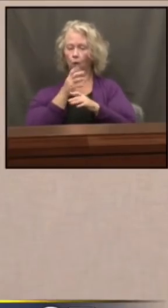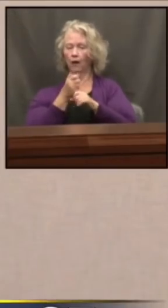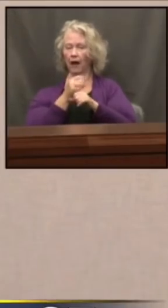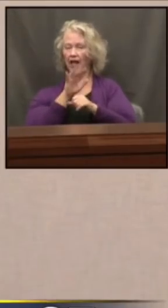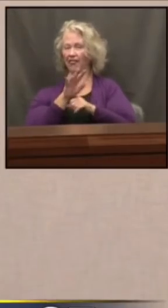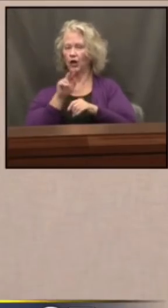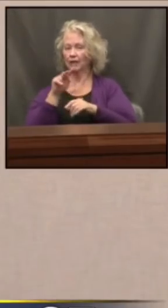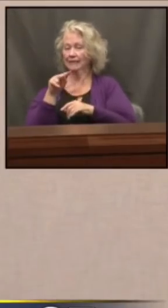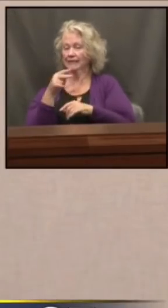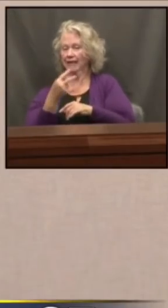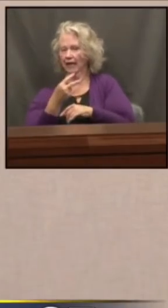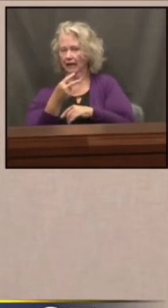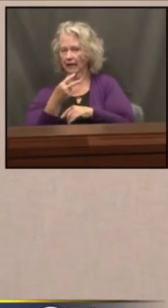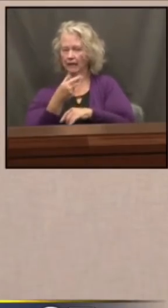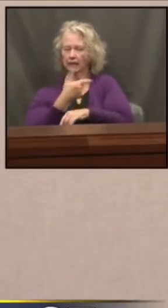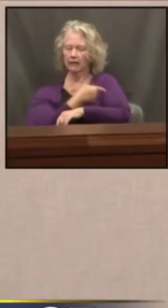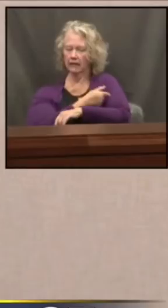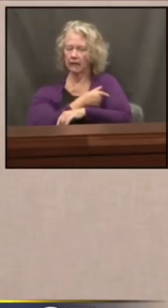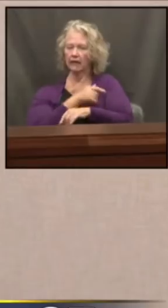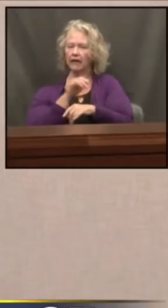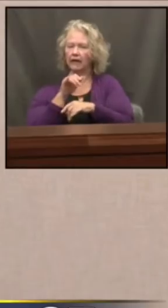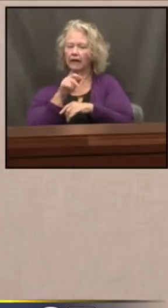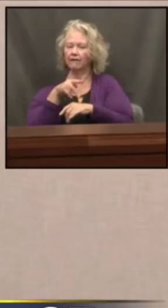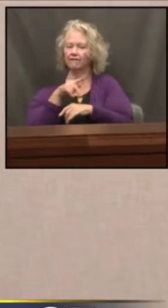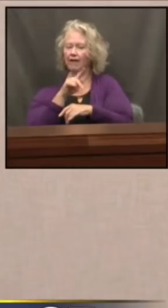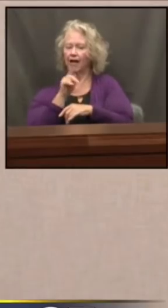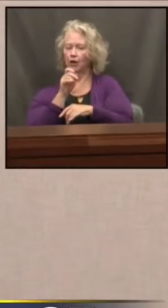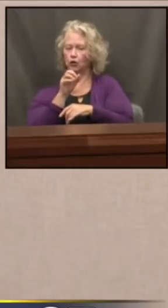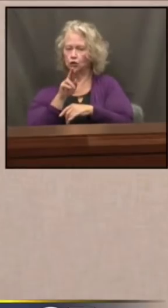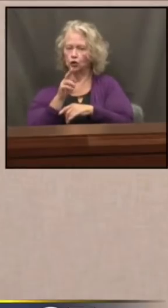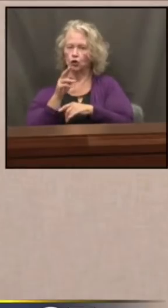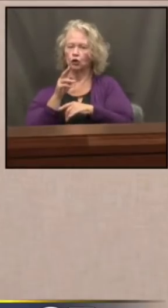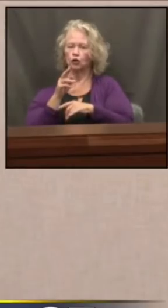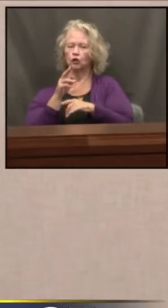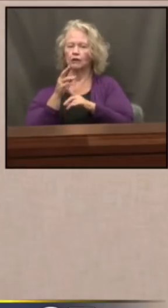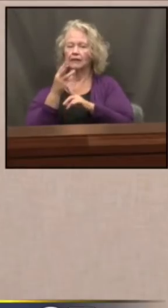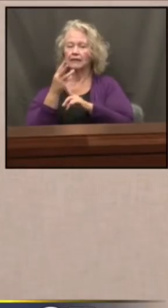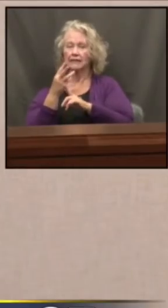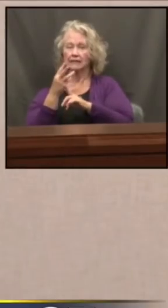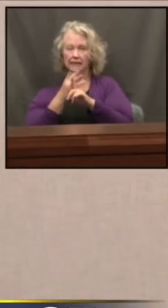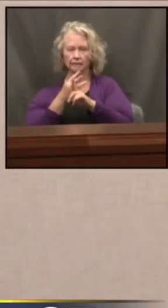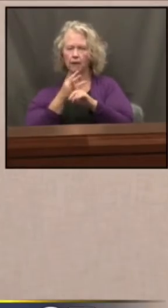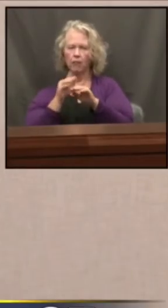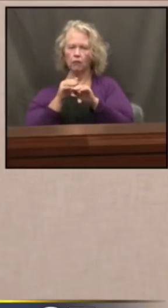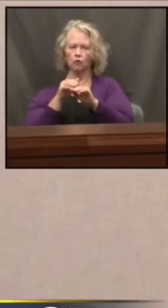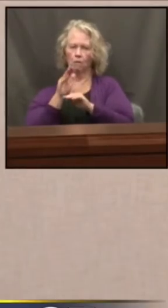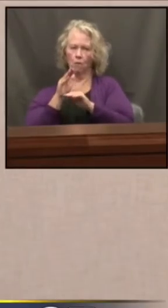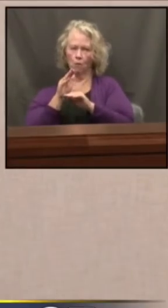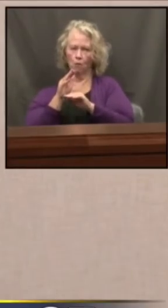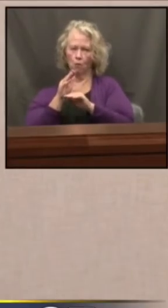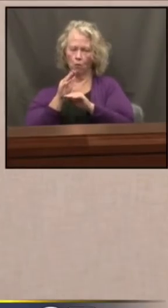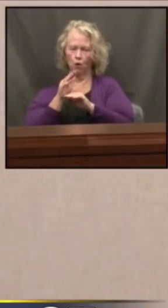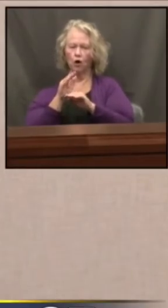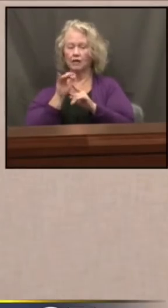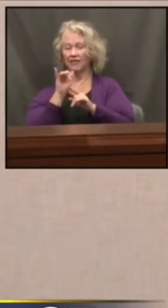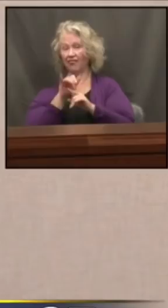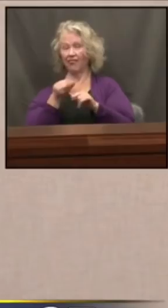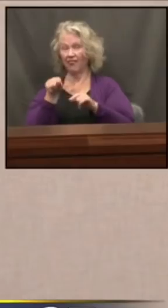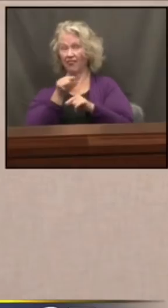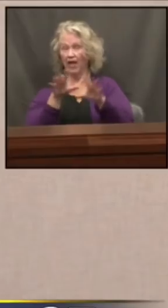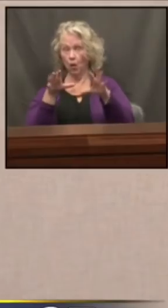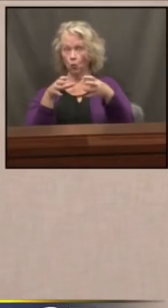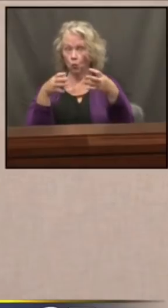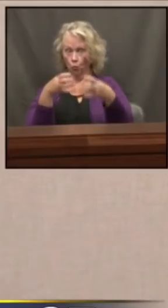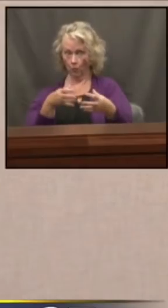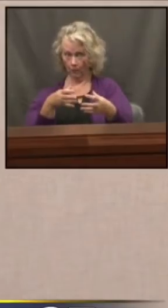Pfizer vaccine 6 months ago or longer. So that's likely the